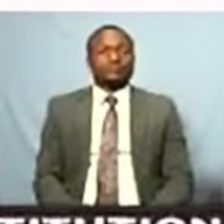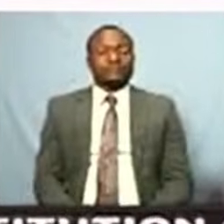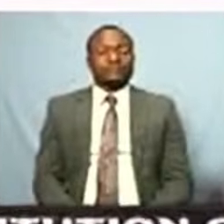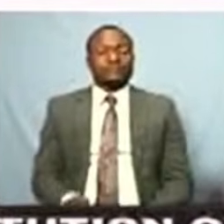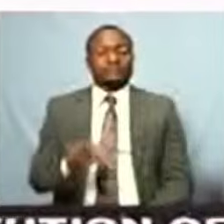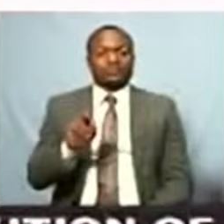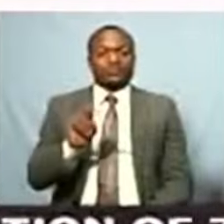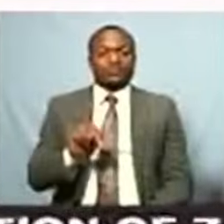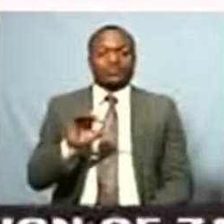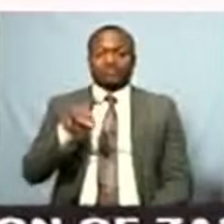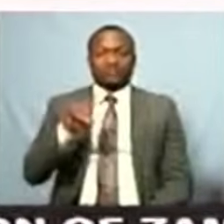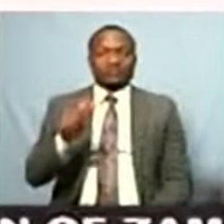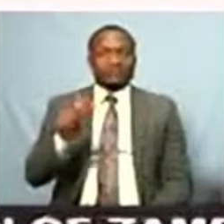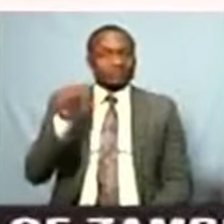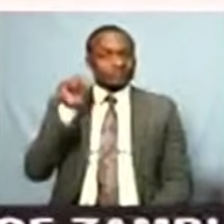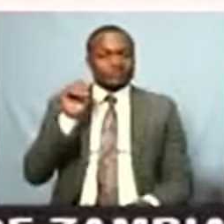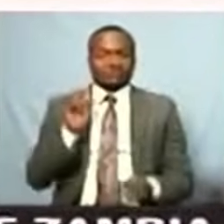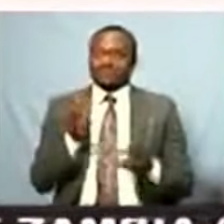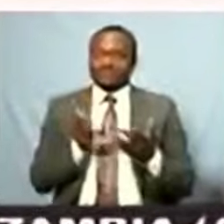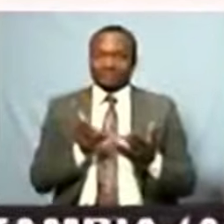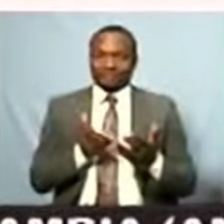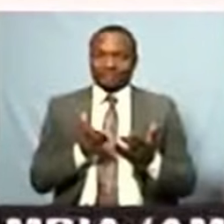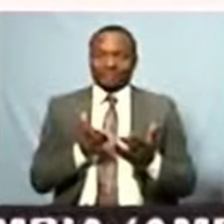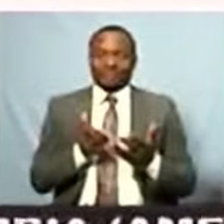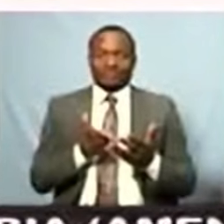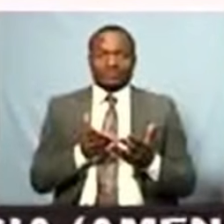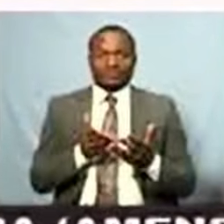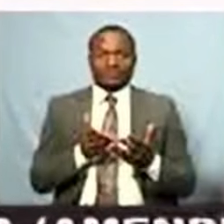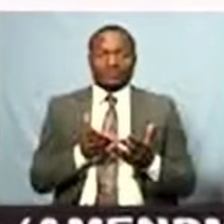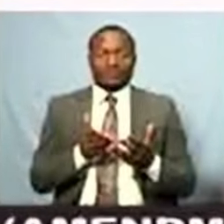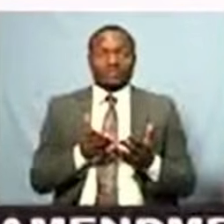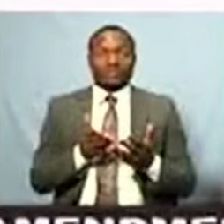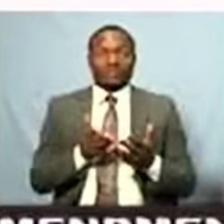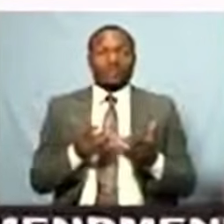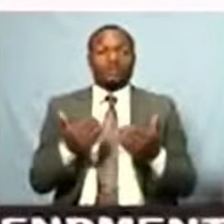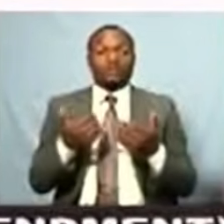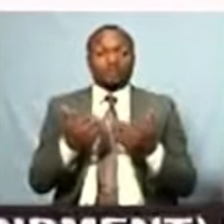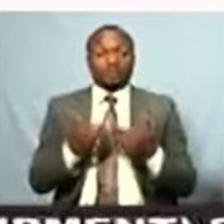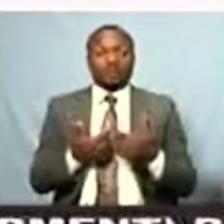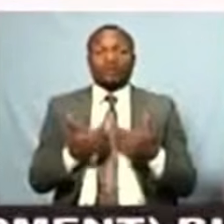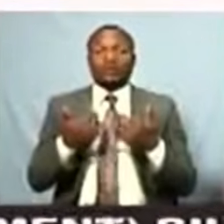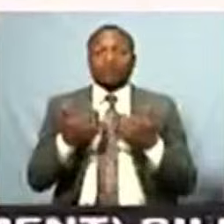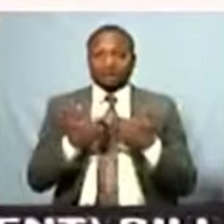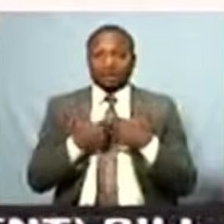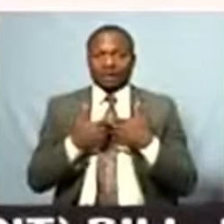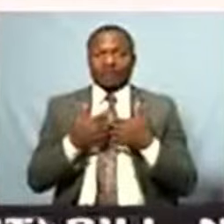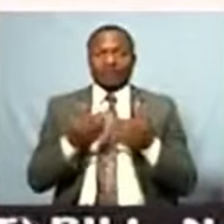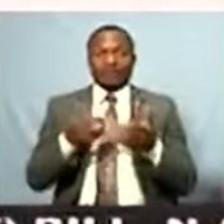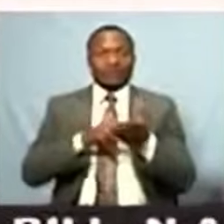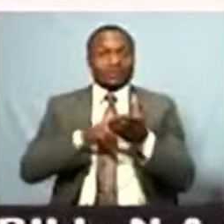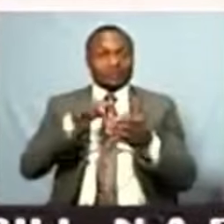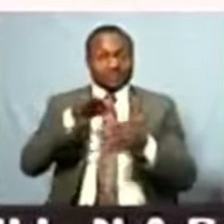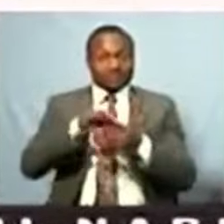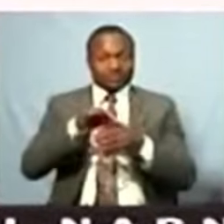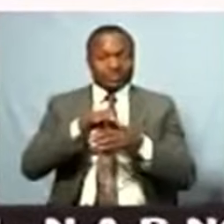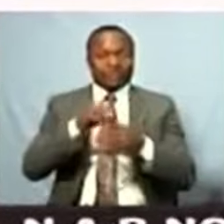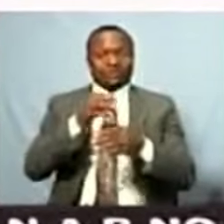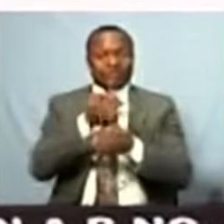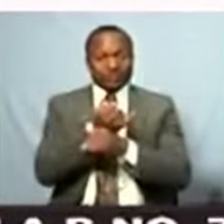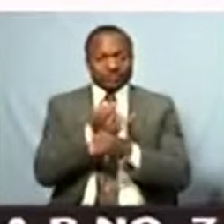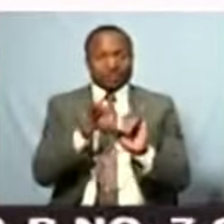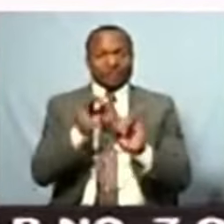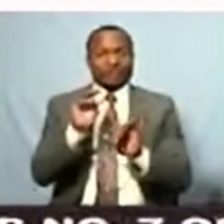NIPA has no objection, as it relates to the holding of by-elections for independent members of